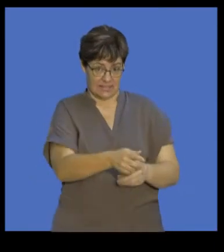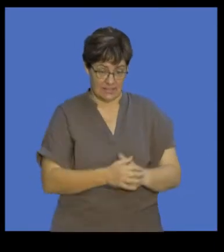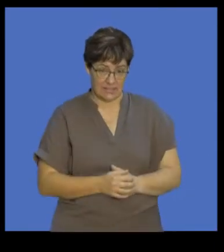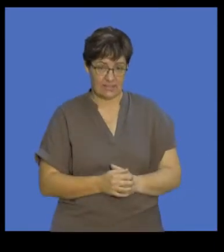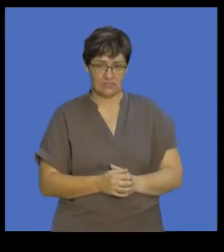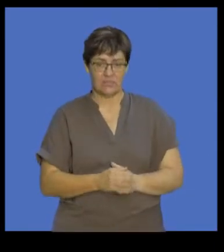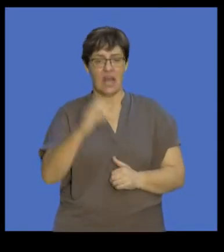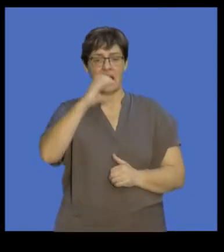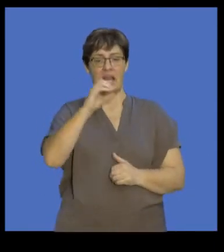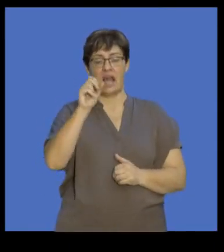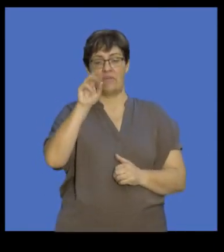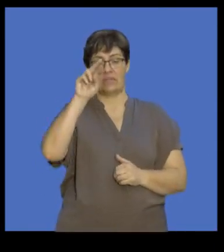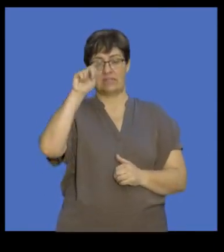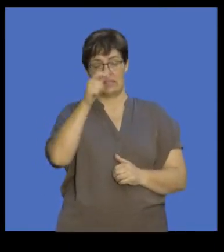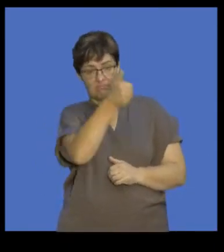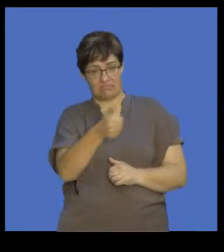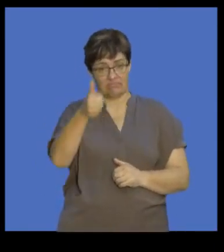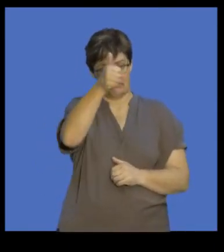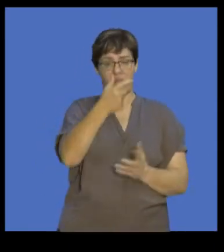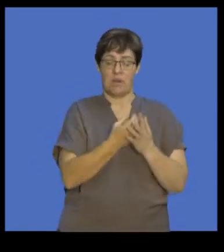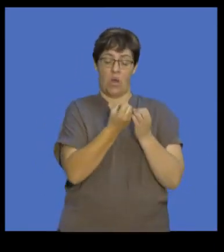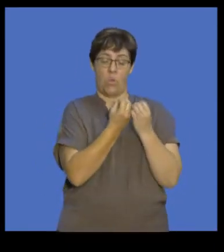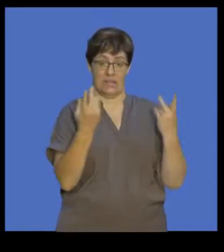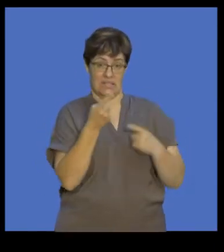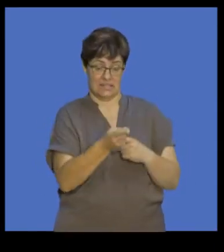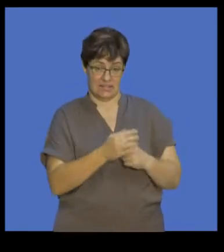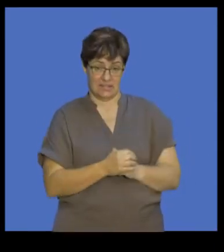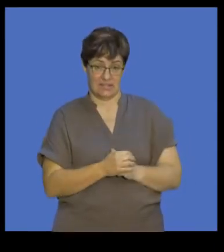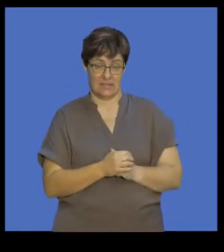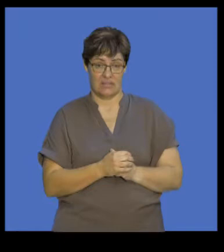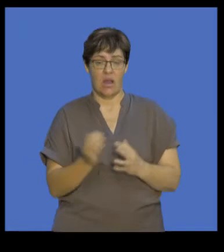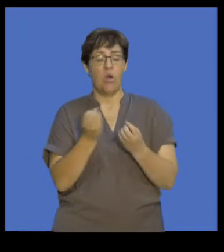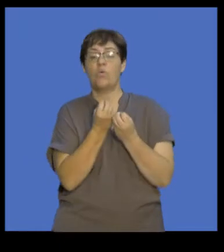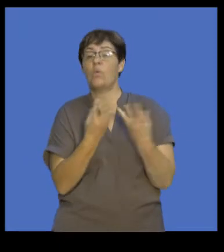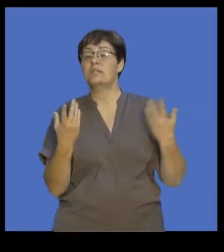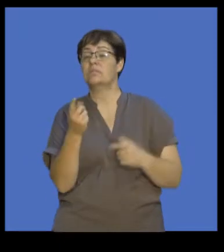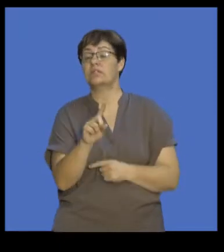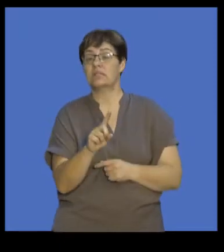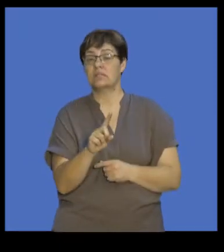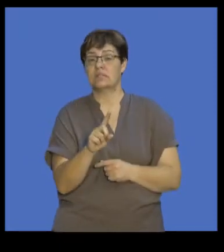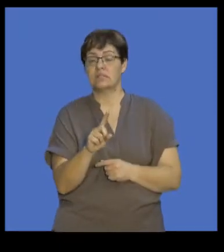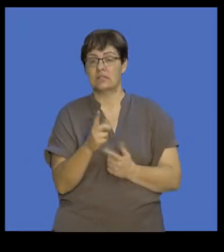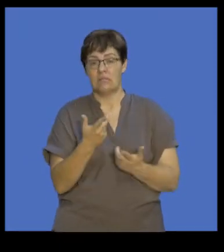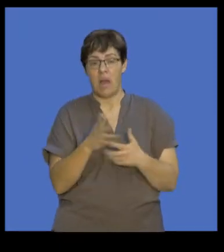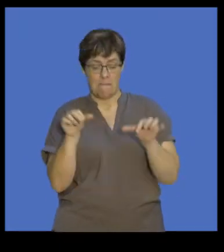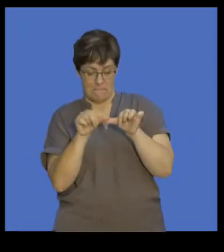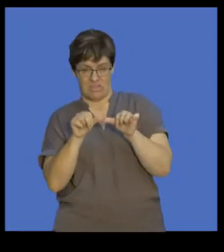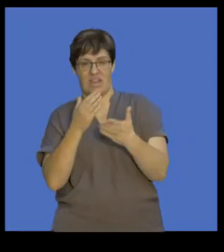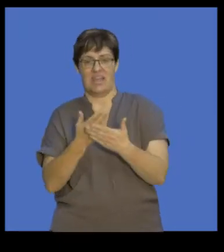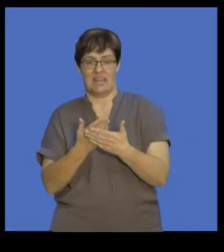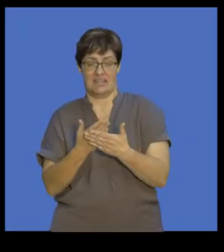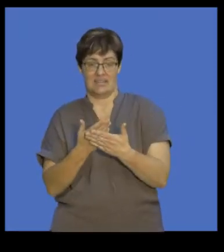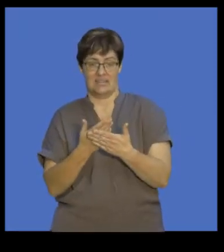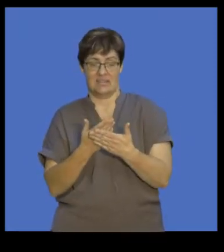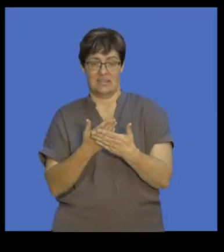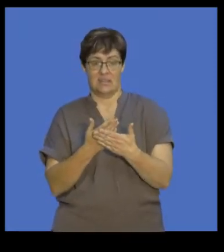current is the main concept for today, which is a quantity, okay? Remember, a quantity is anything that can be measured,